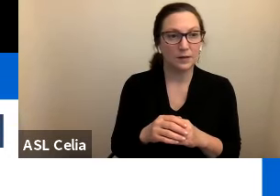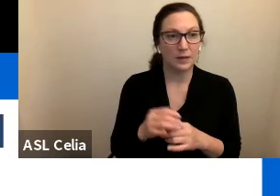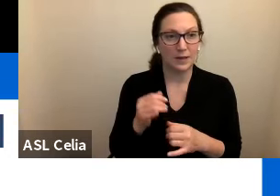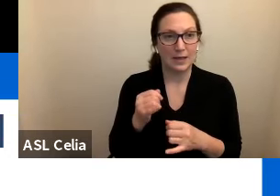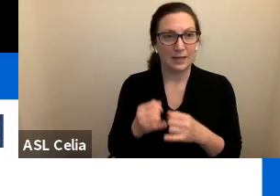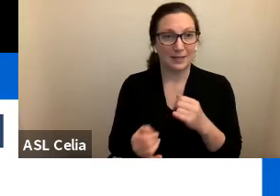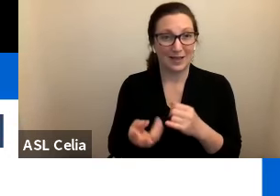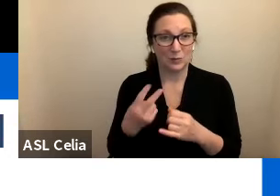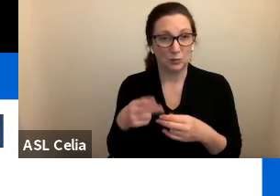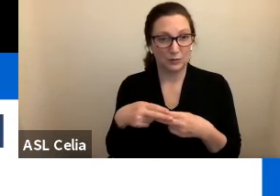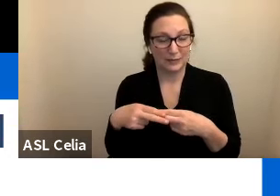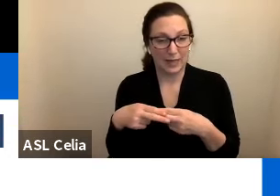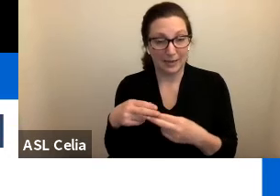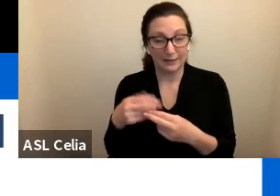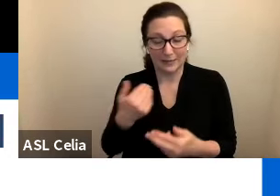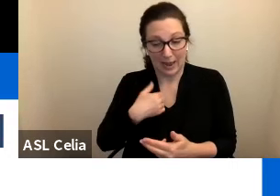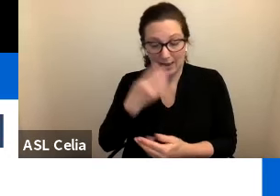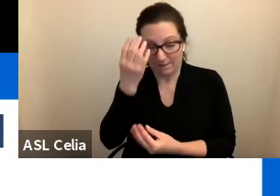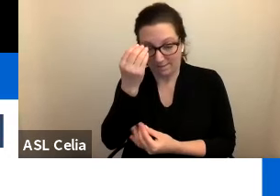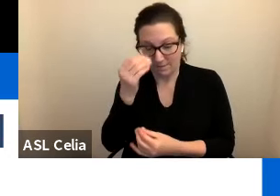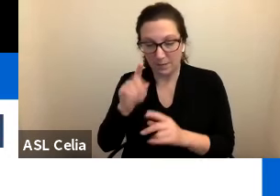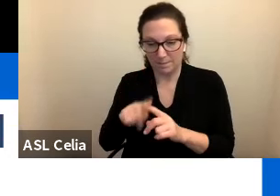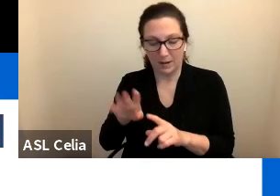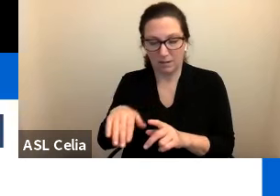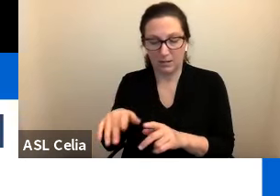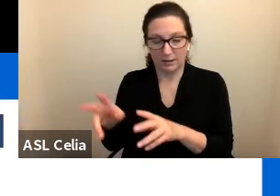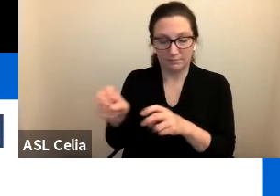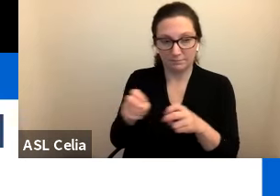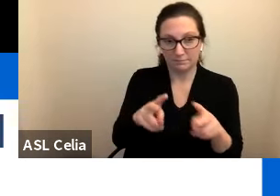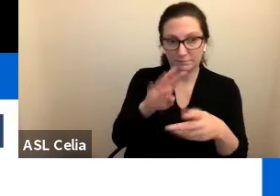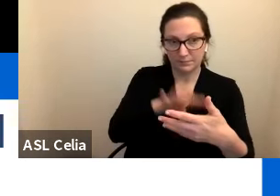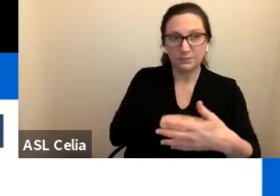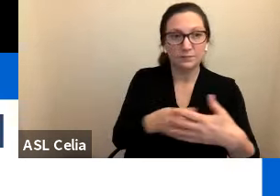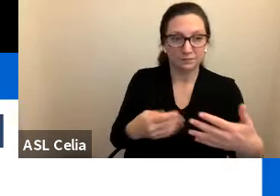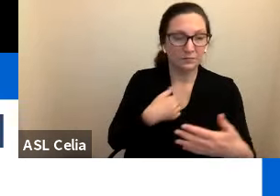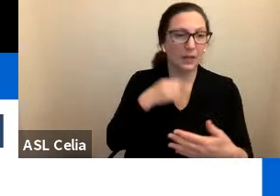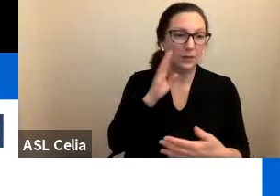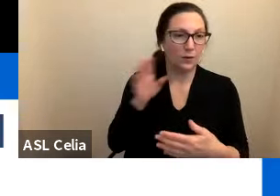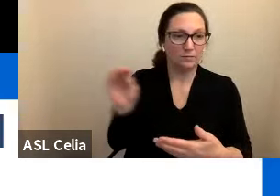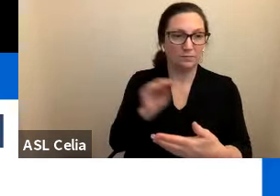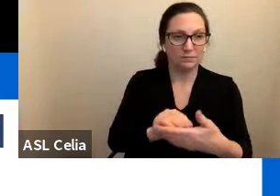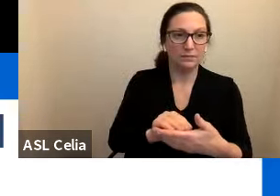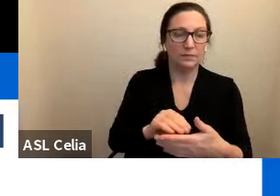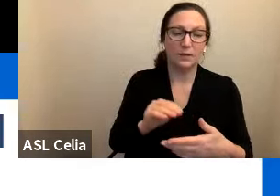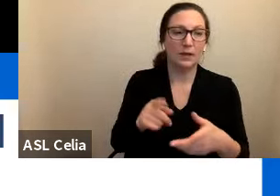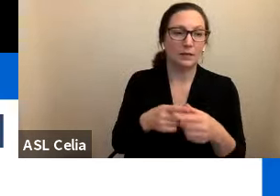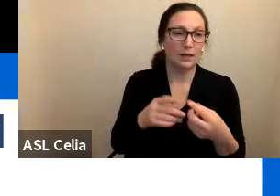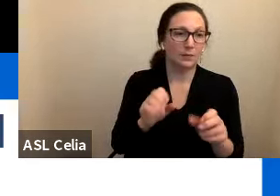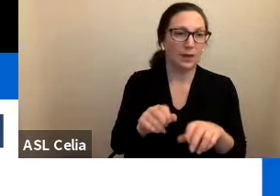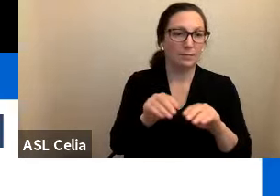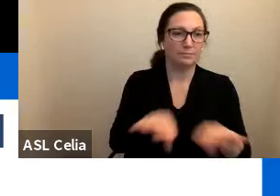is just not quite in the slide yet. So I will fill it in and have it for Ms. Parvex to send out after this